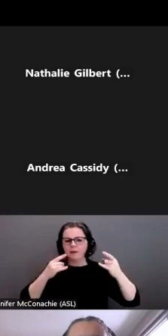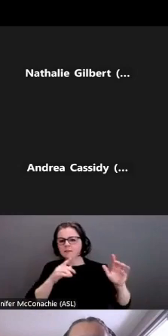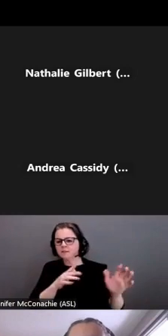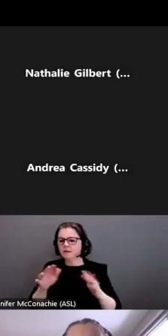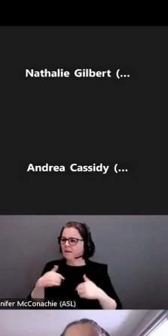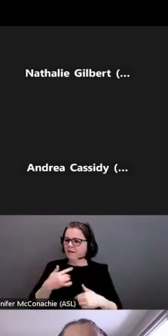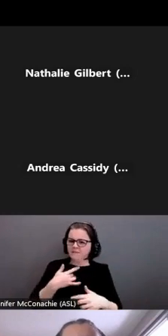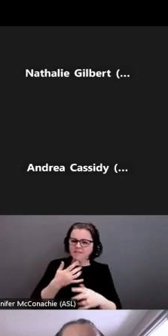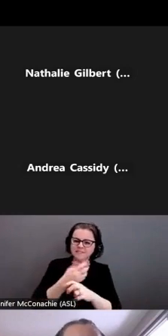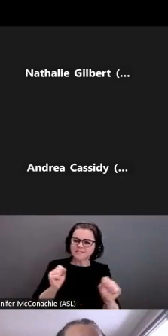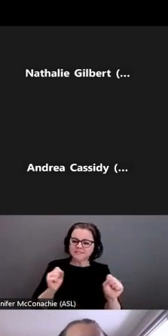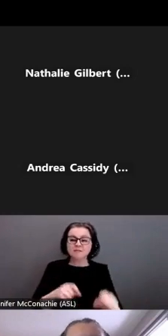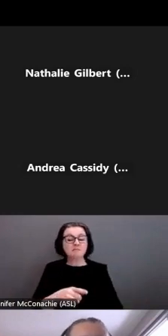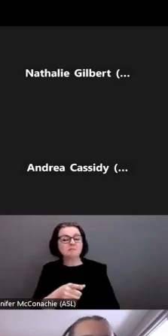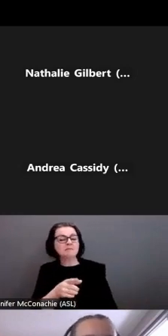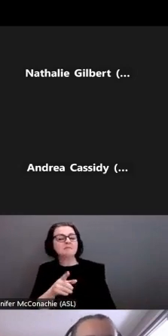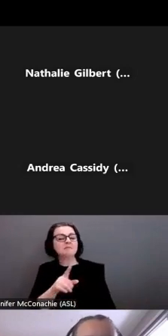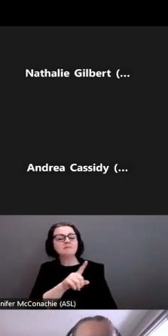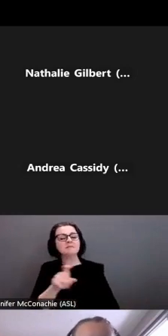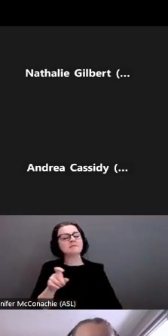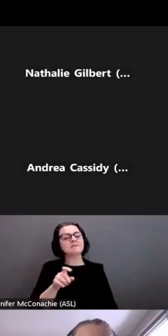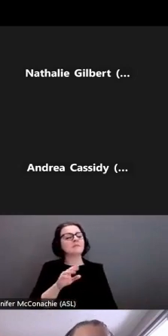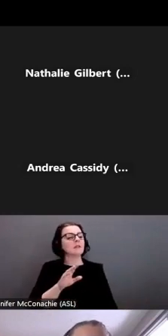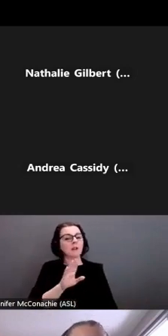What would your advice be for a first-time voter?